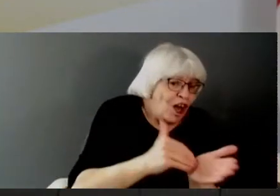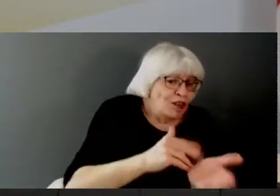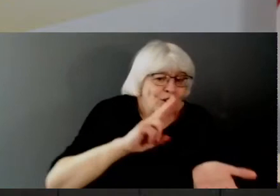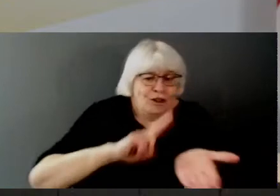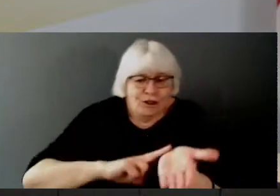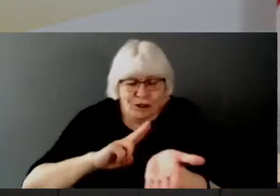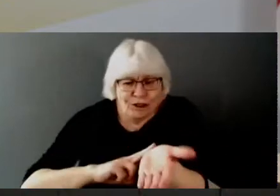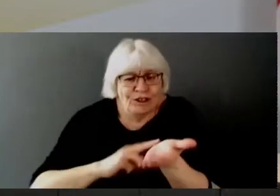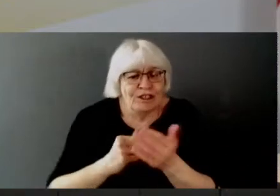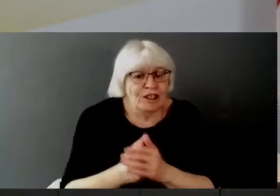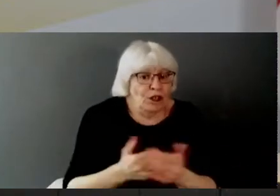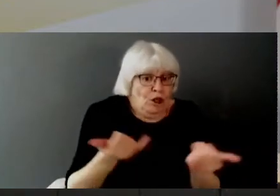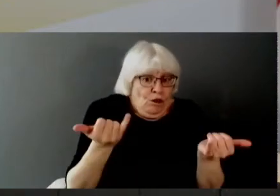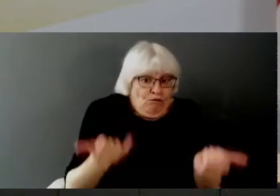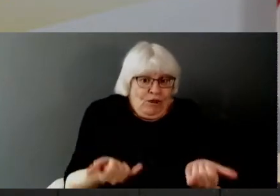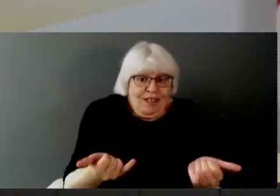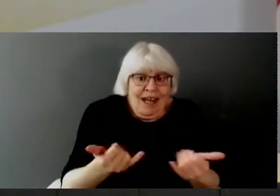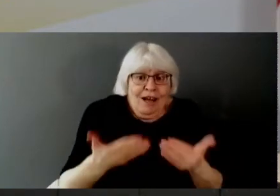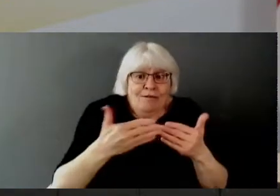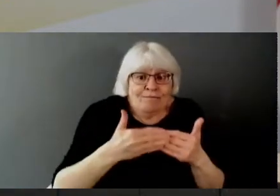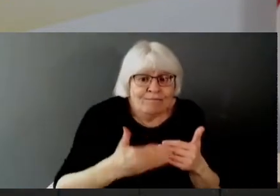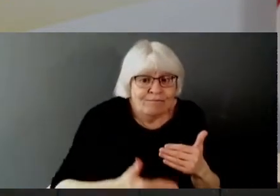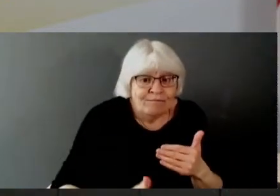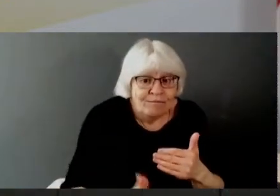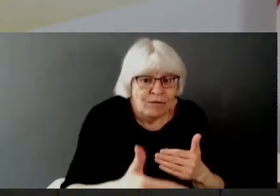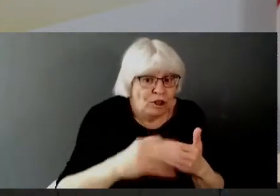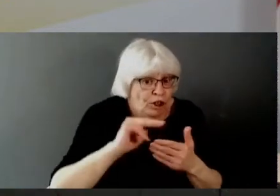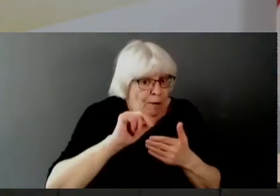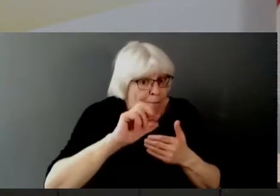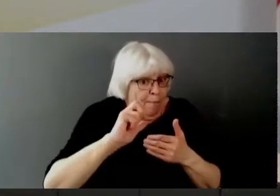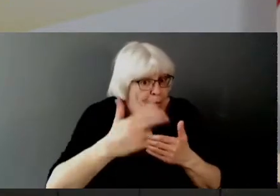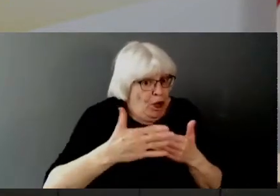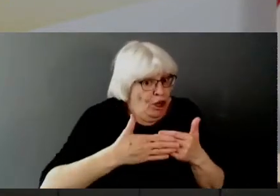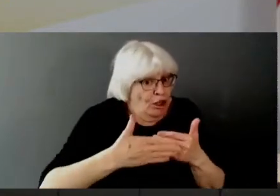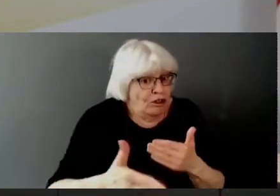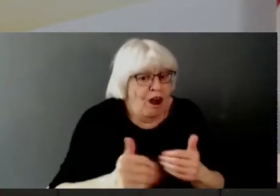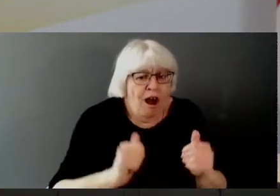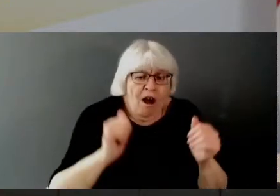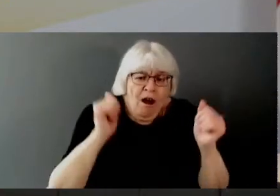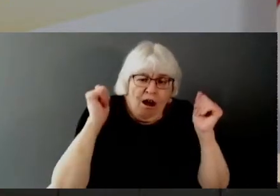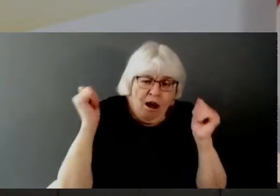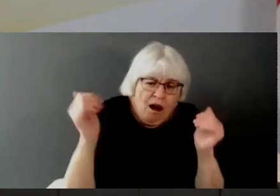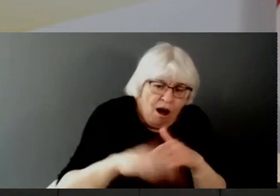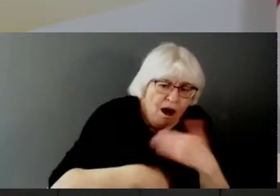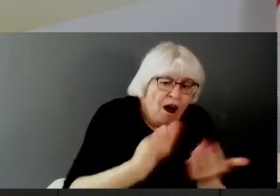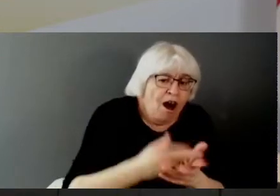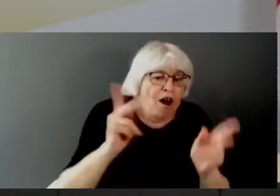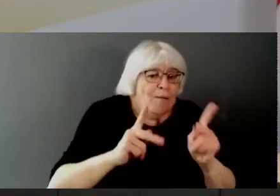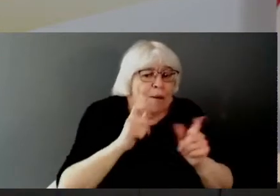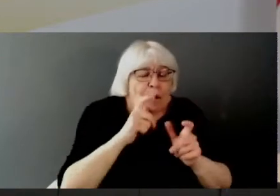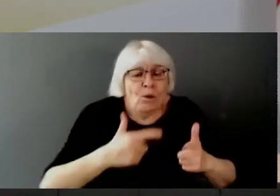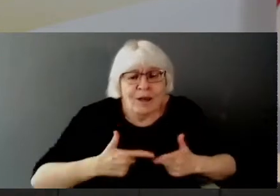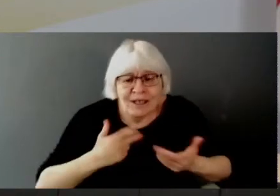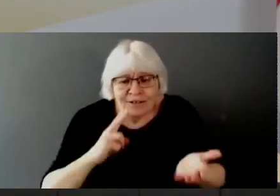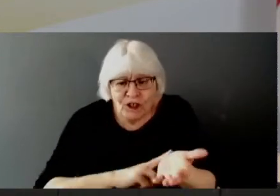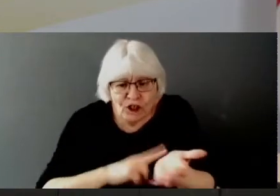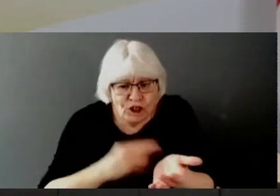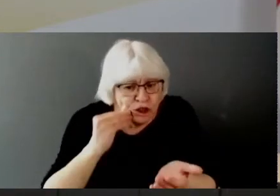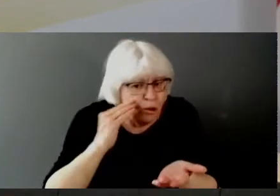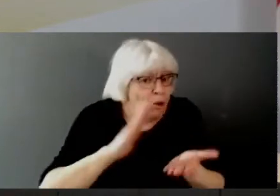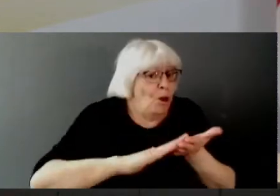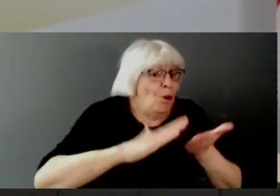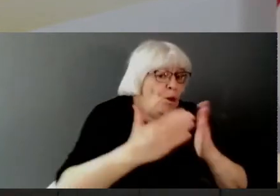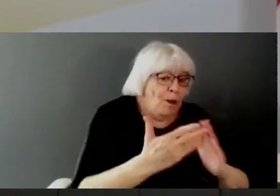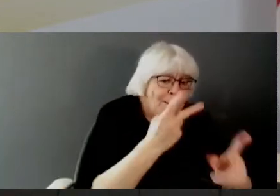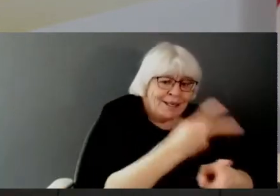and the end of March, we anticipate that everyone living and working in long-term care and community care and other congregate living arrangements, as well as healthcare workers who